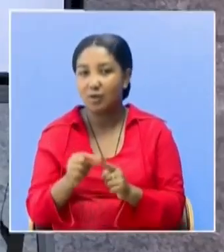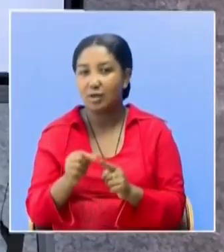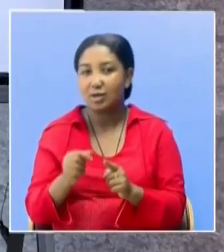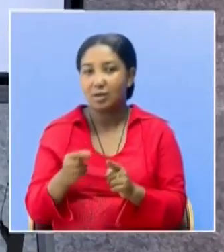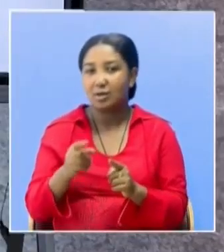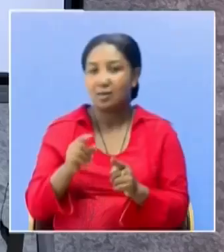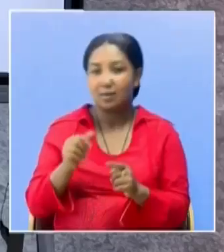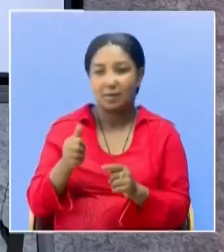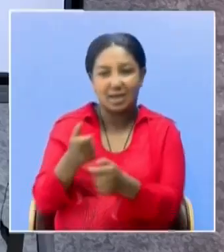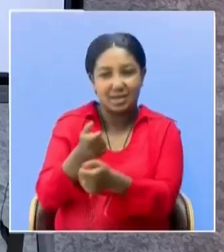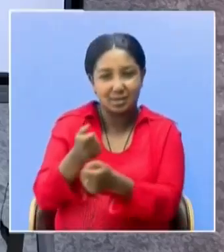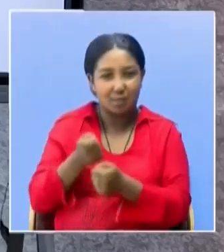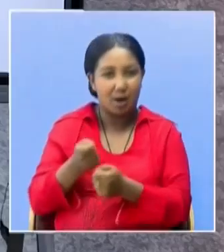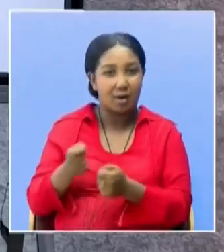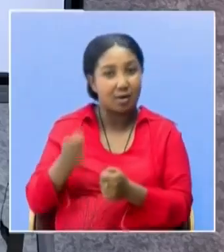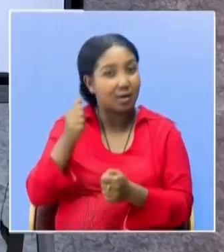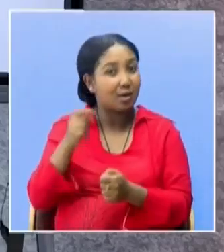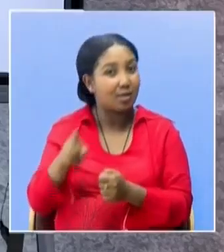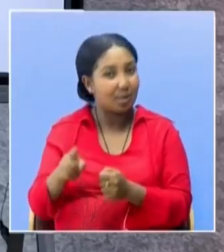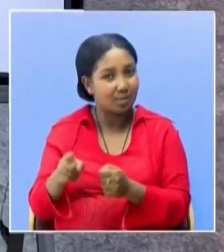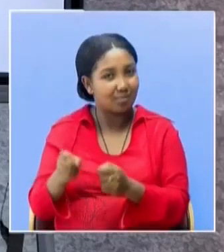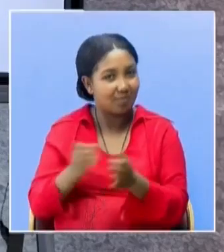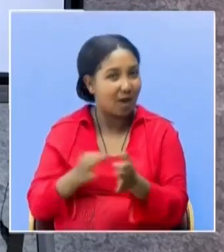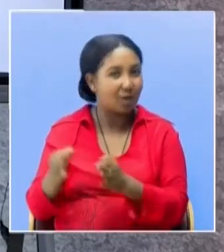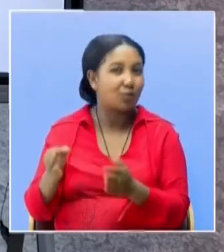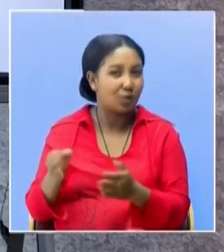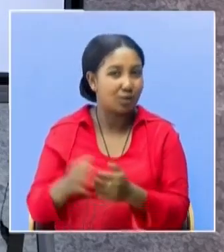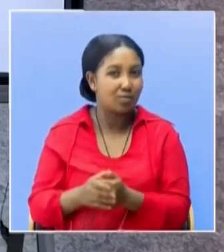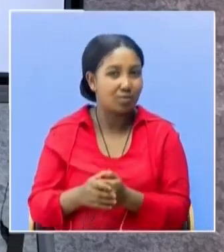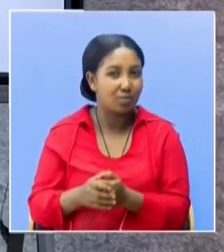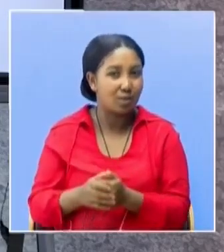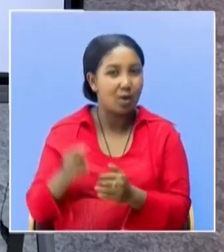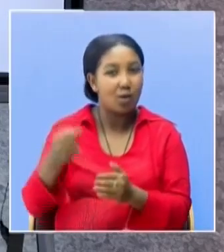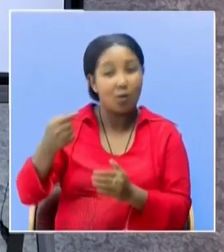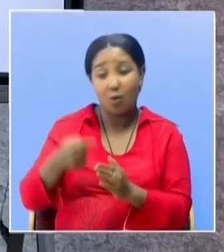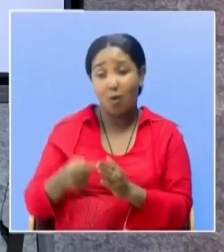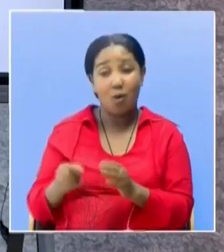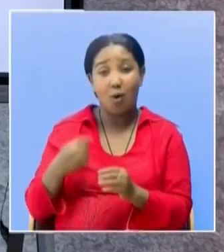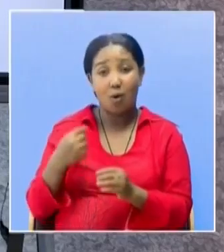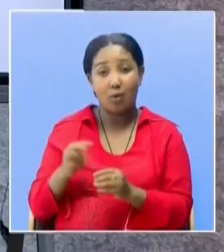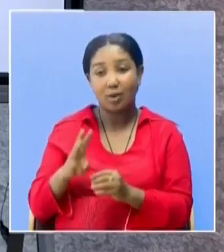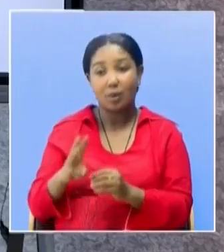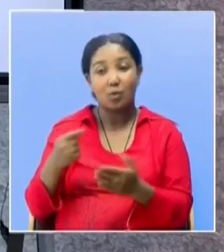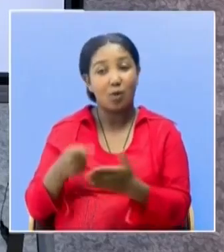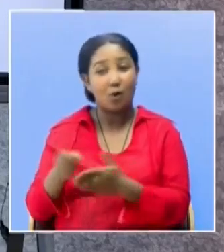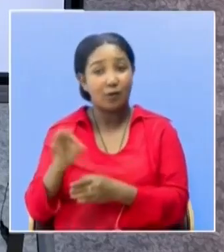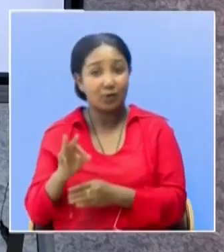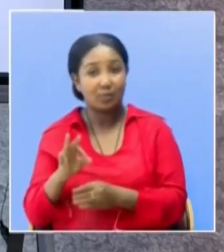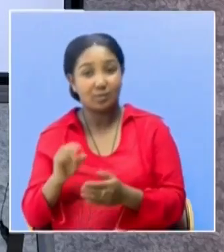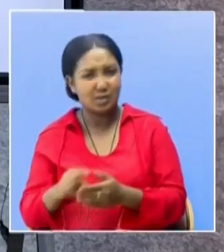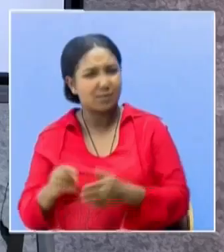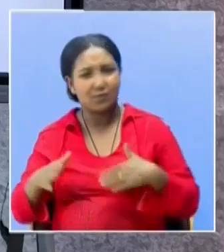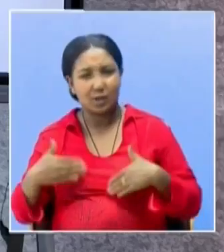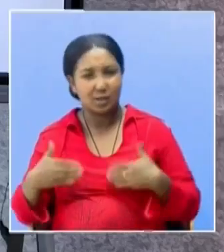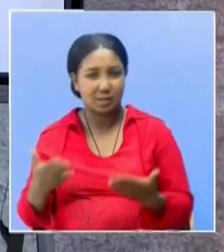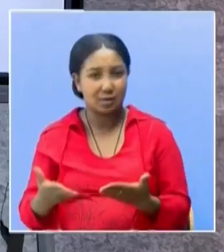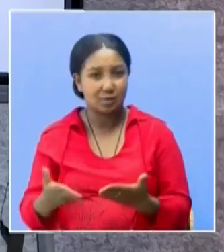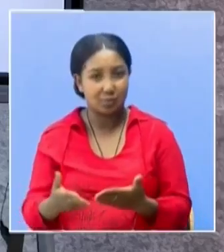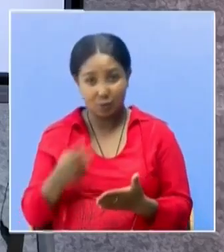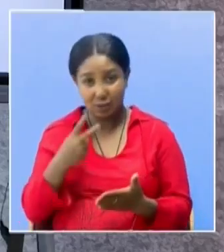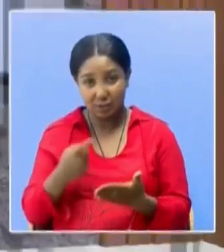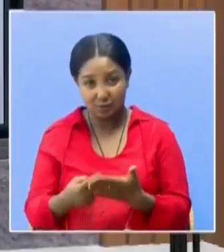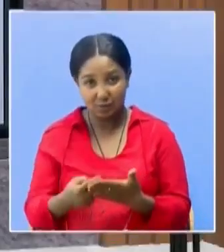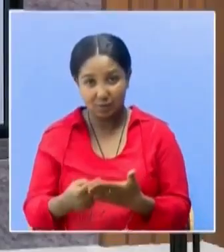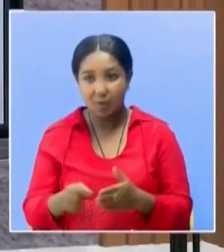inspired him, and then I will narrate to him what it looks like. Oh, if you watch this film, it's so interesting. You see now,